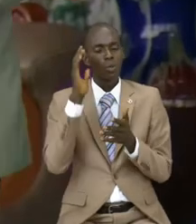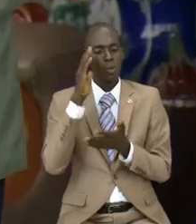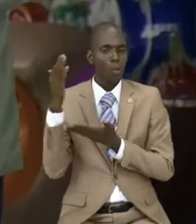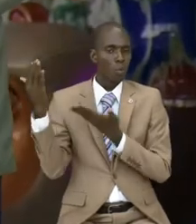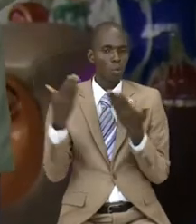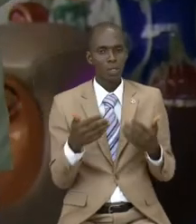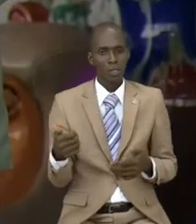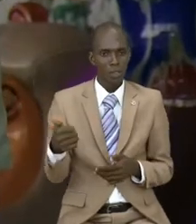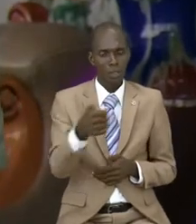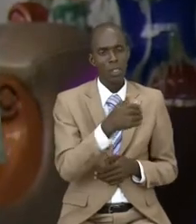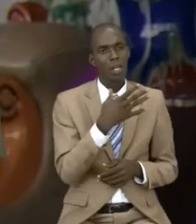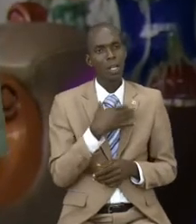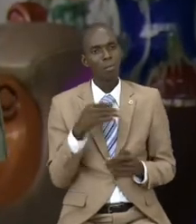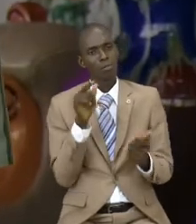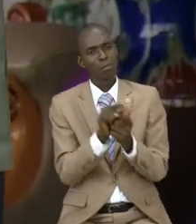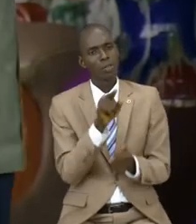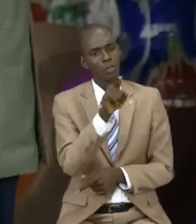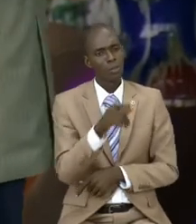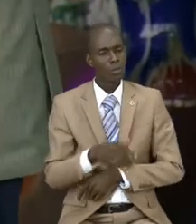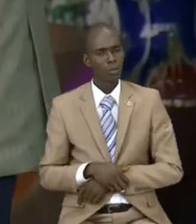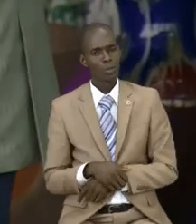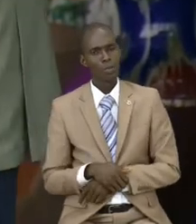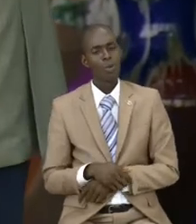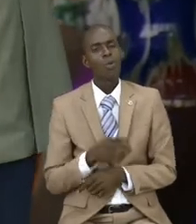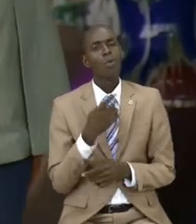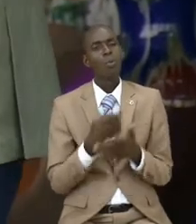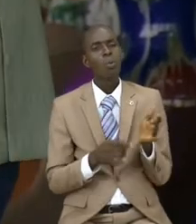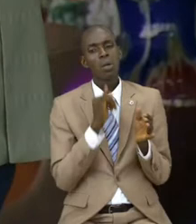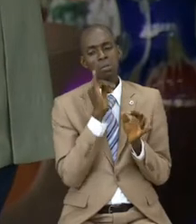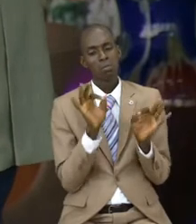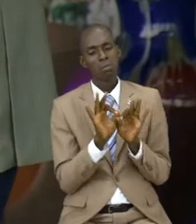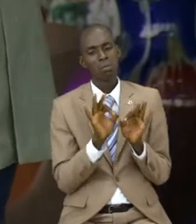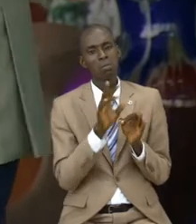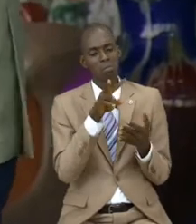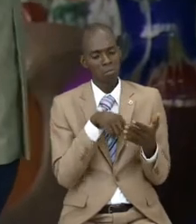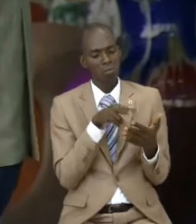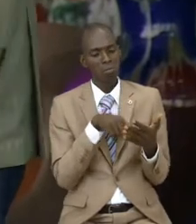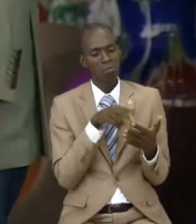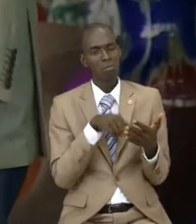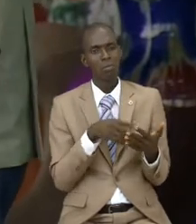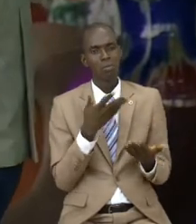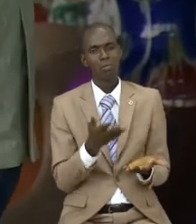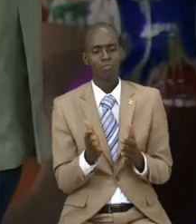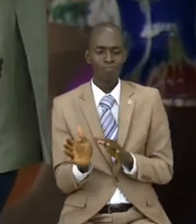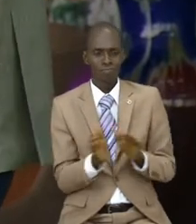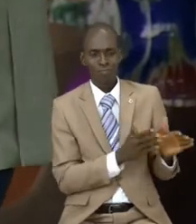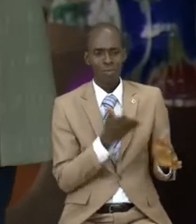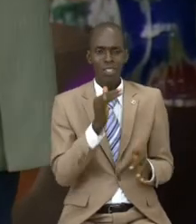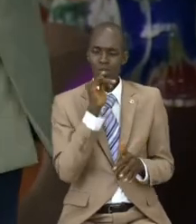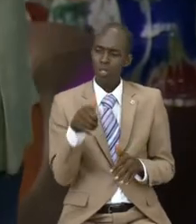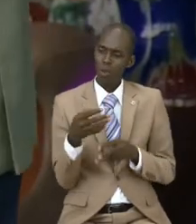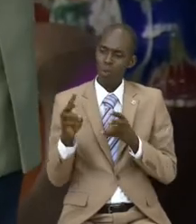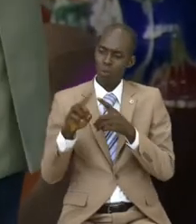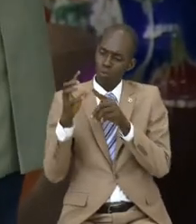say, what's the use of reading and reading? There's another way we can get money.